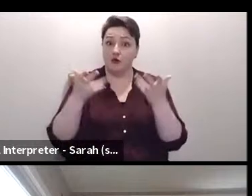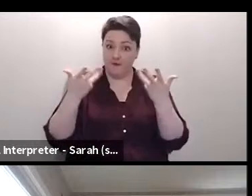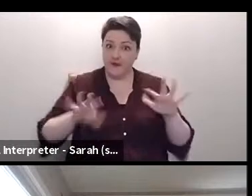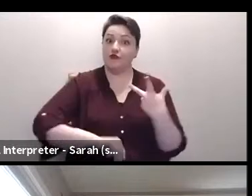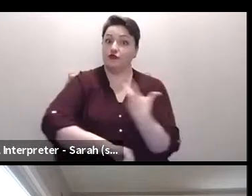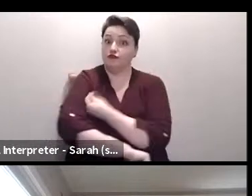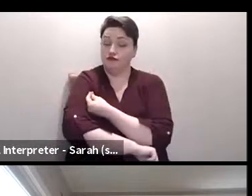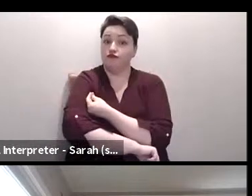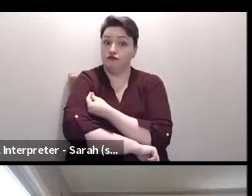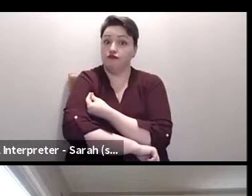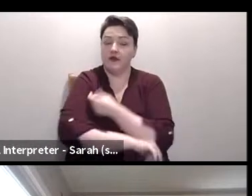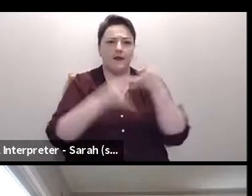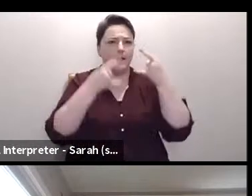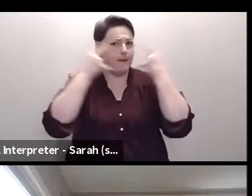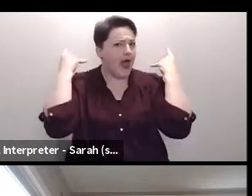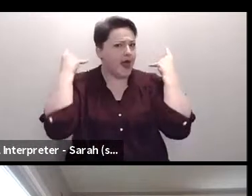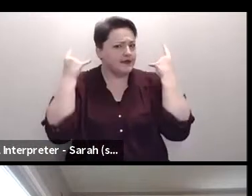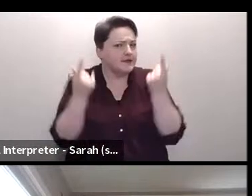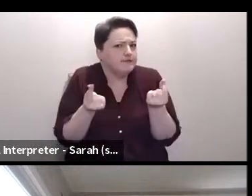vaccination for masks?